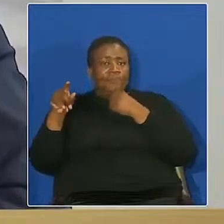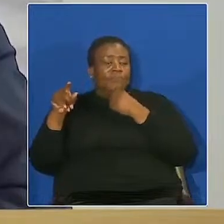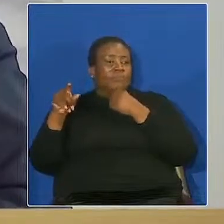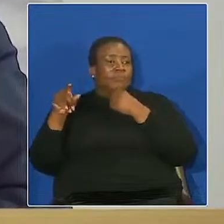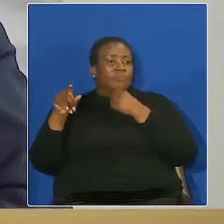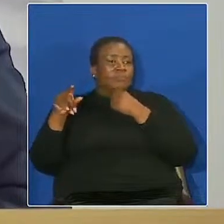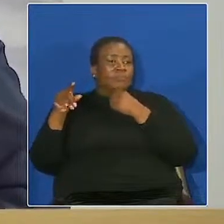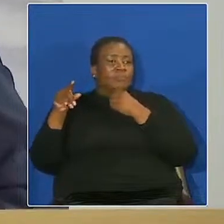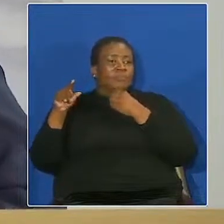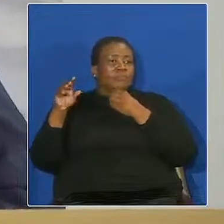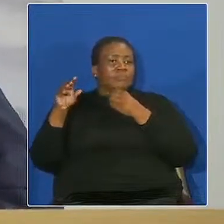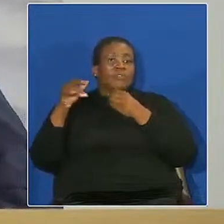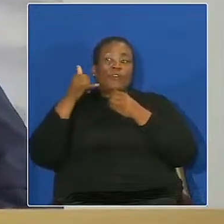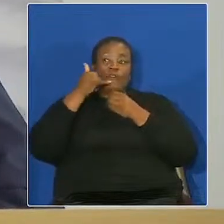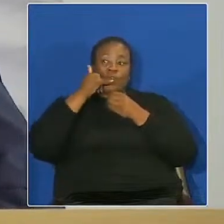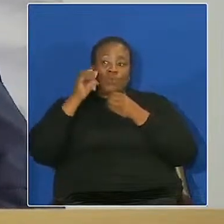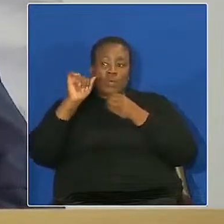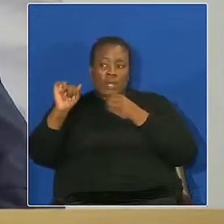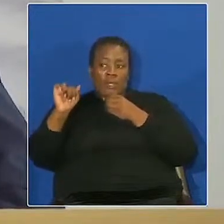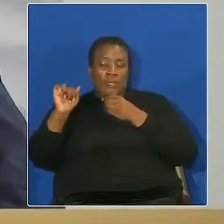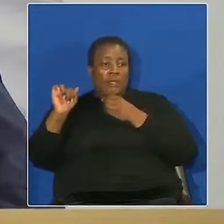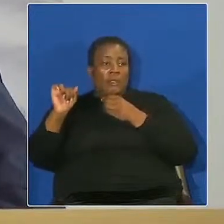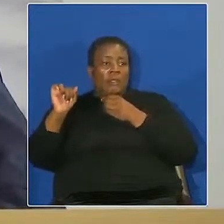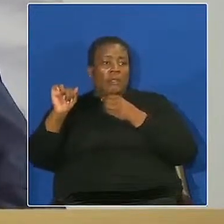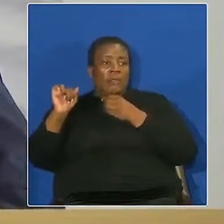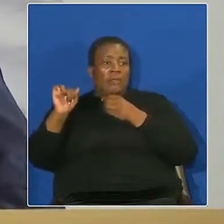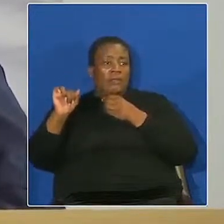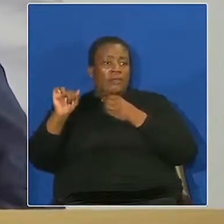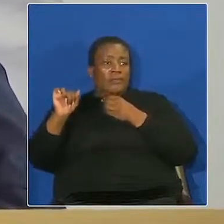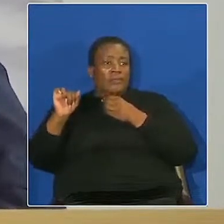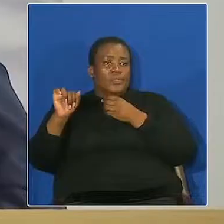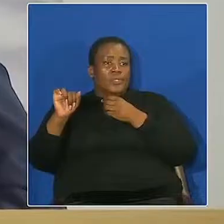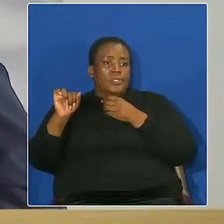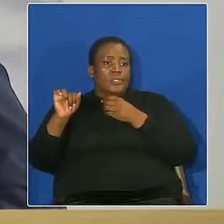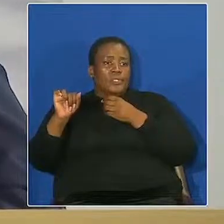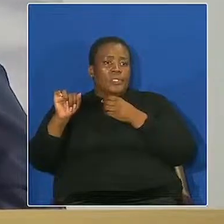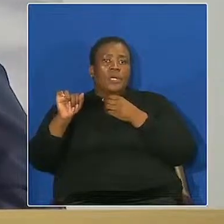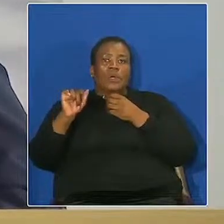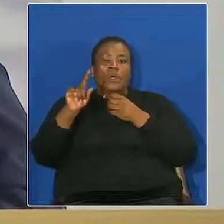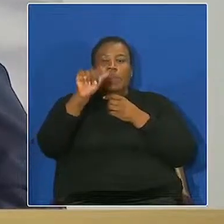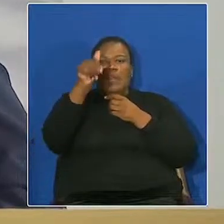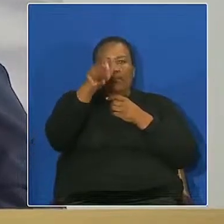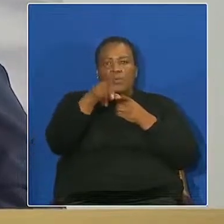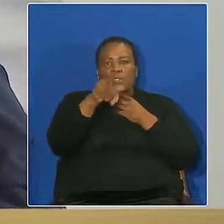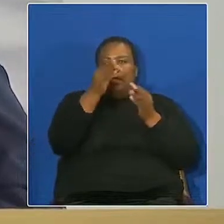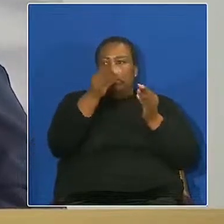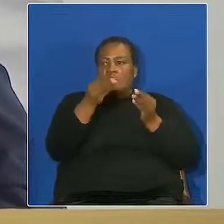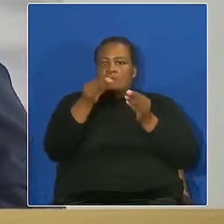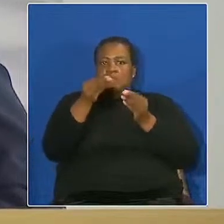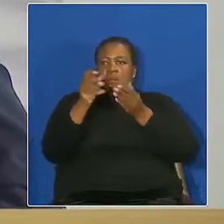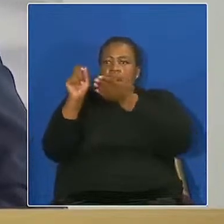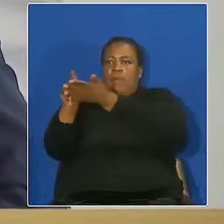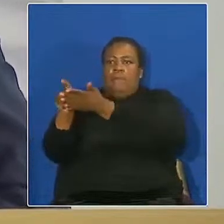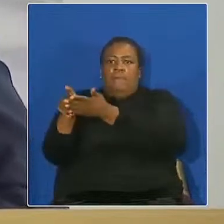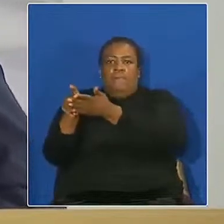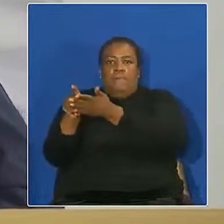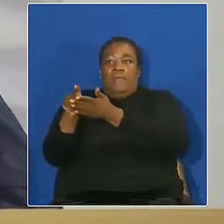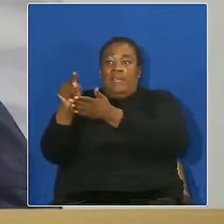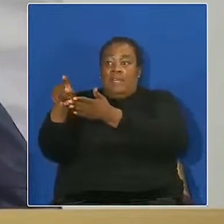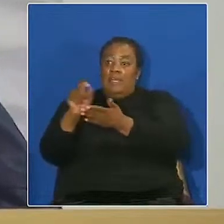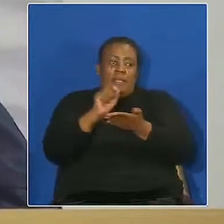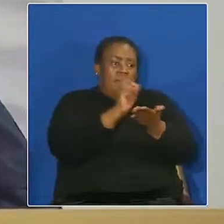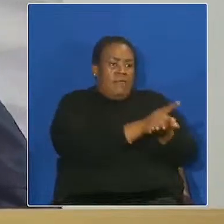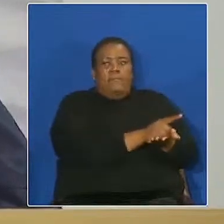Mr. Matlala's phone is forwarded to Mr. Matlala, and he is forwarding